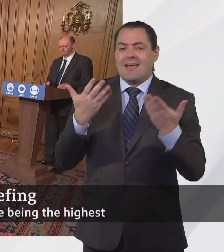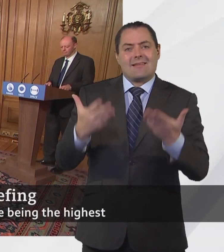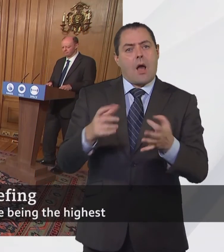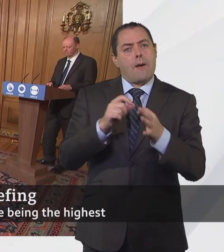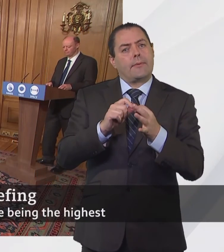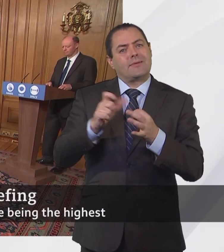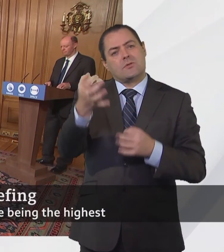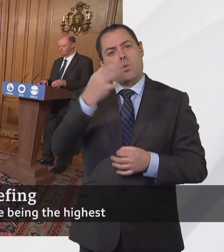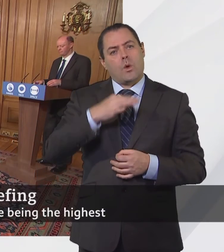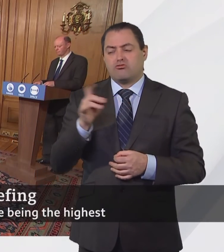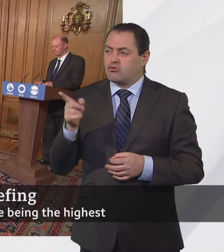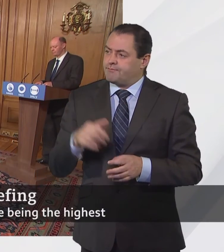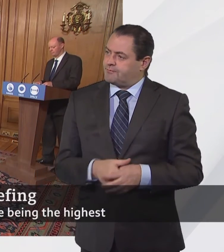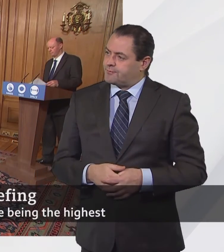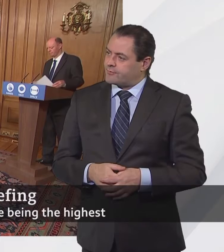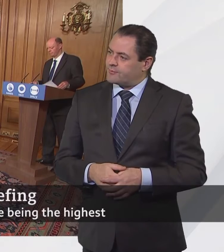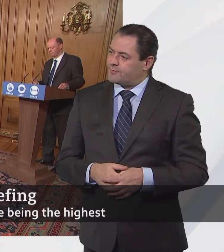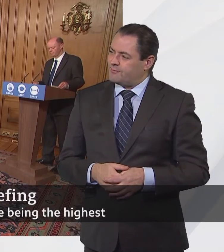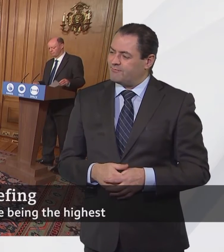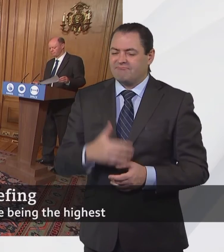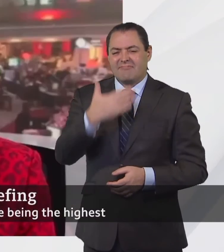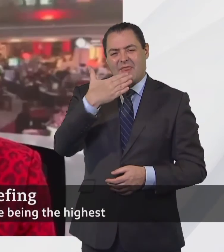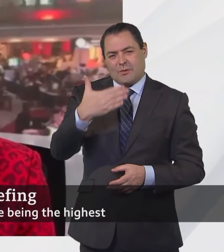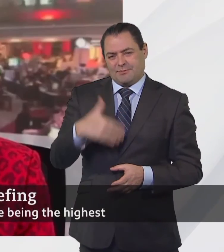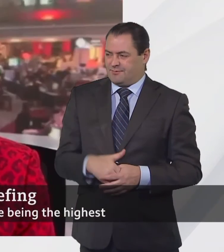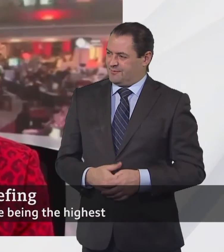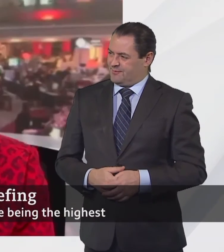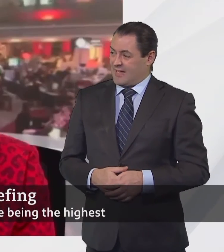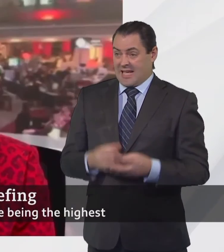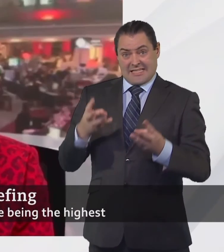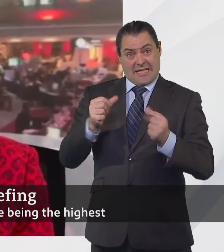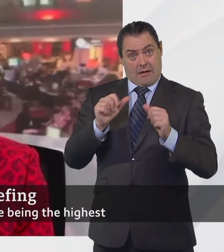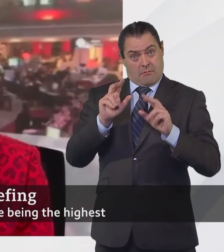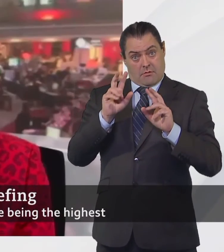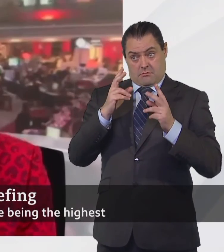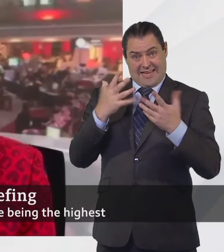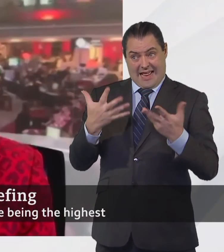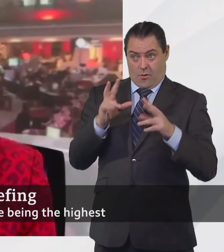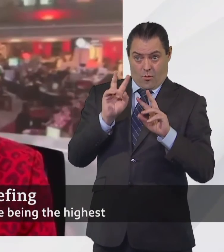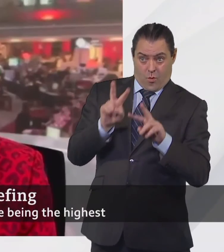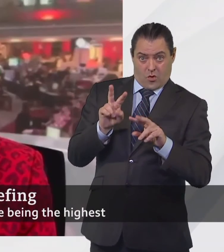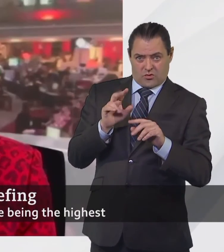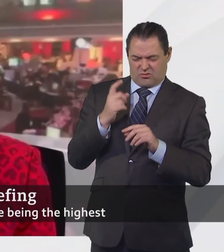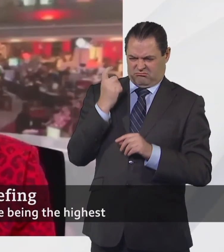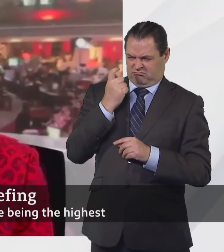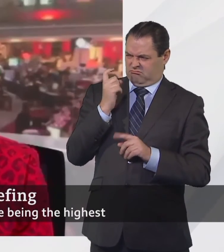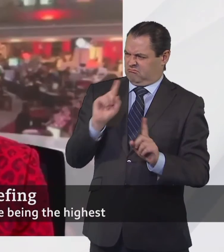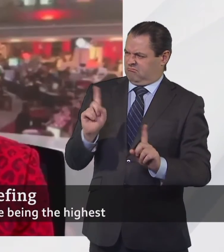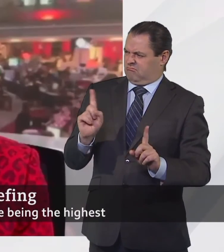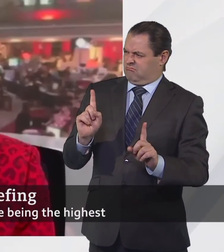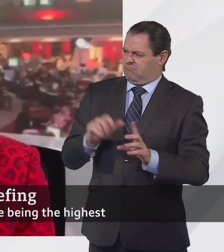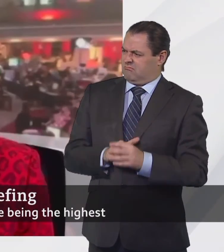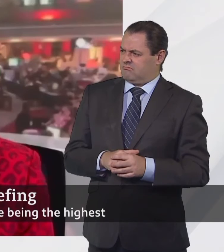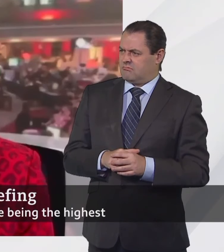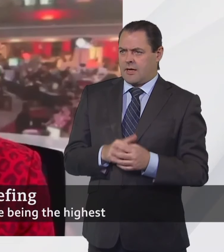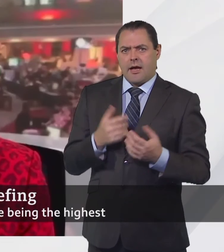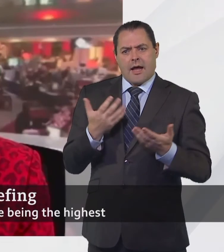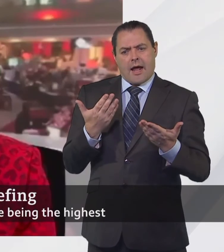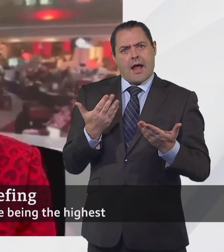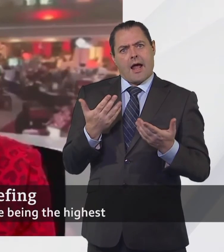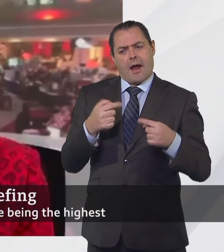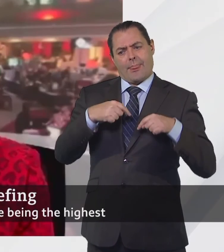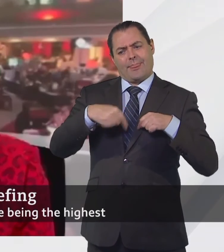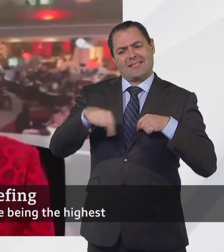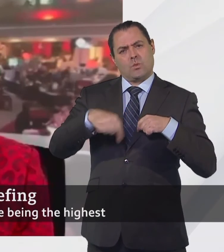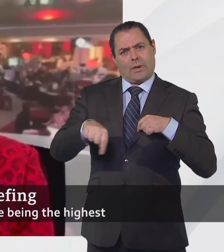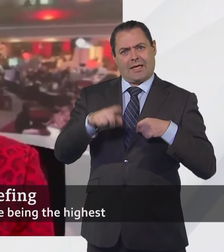BBC. Thank you, Prime Minister. Some people watching tonight might wonder what's going on. You've said this week that people will be able to travel all